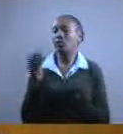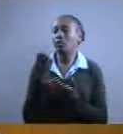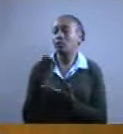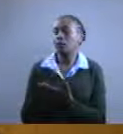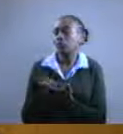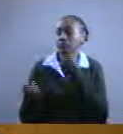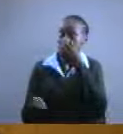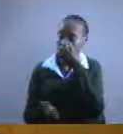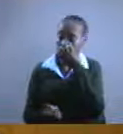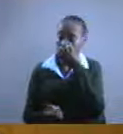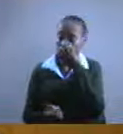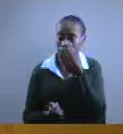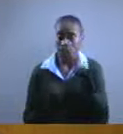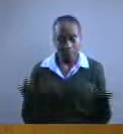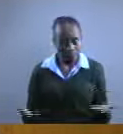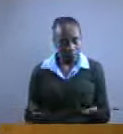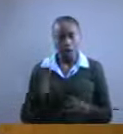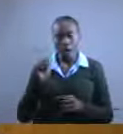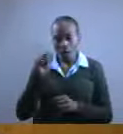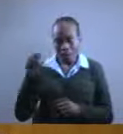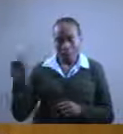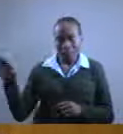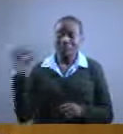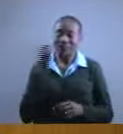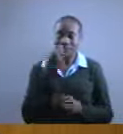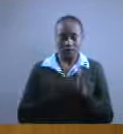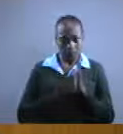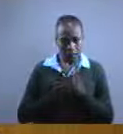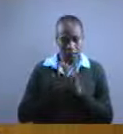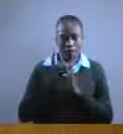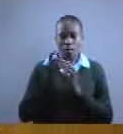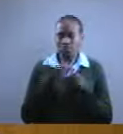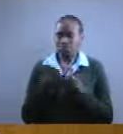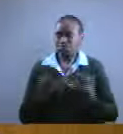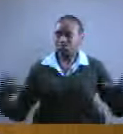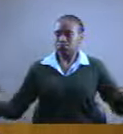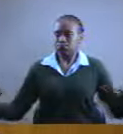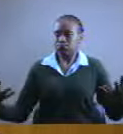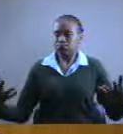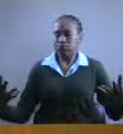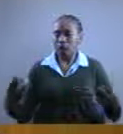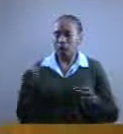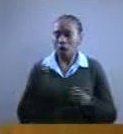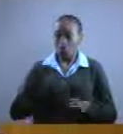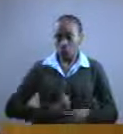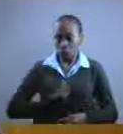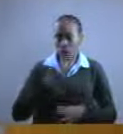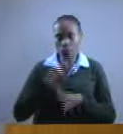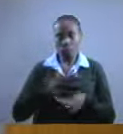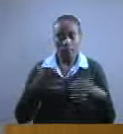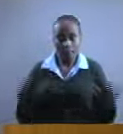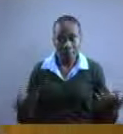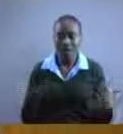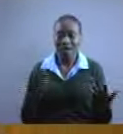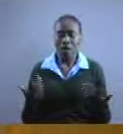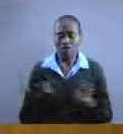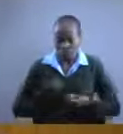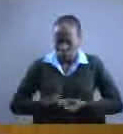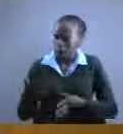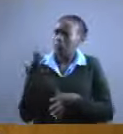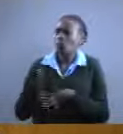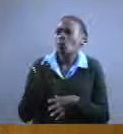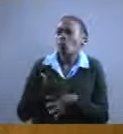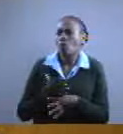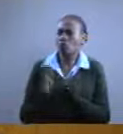Therefore, the ANC said, we seek to develop a multi-pronged strategy to tackle youth unemployment, as the creation of decent work is